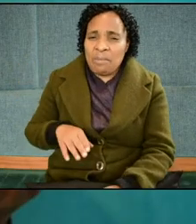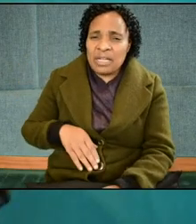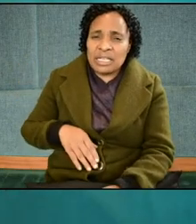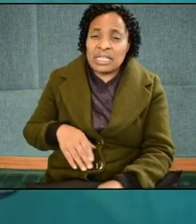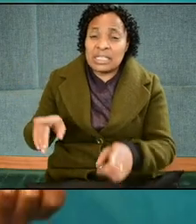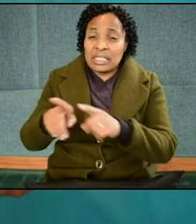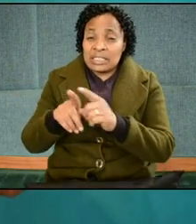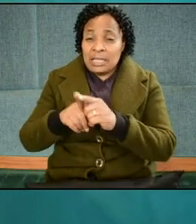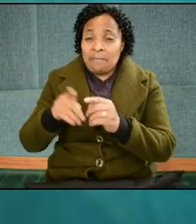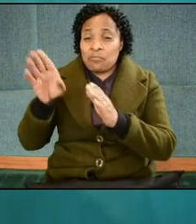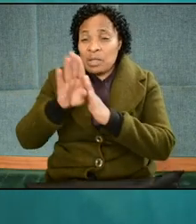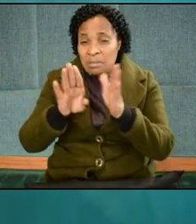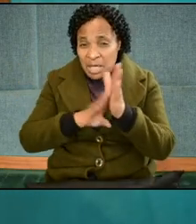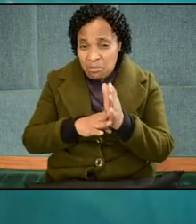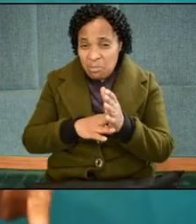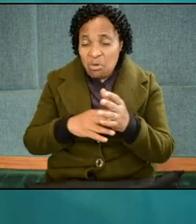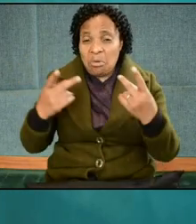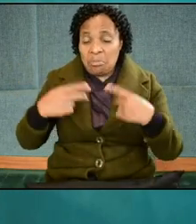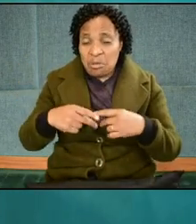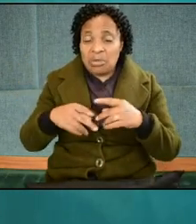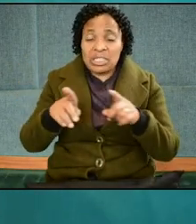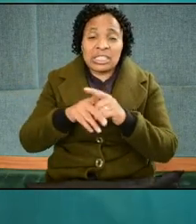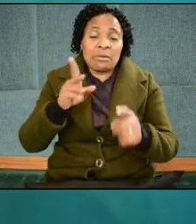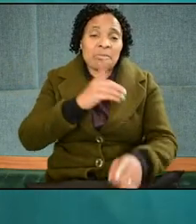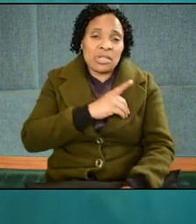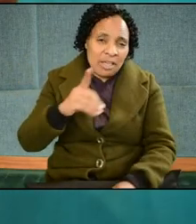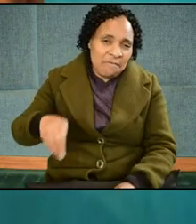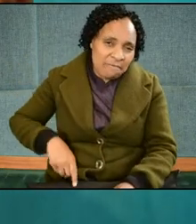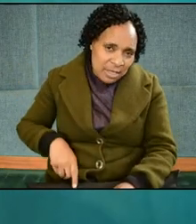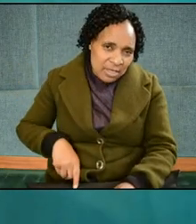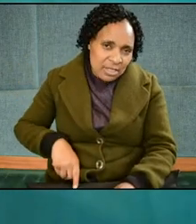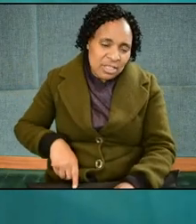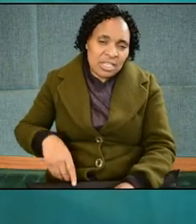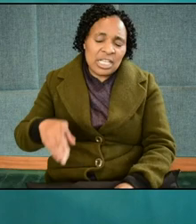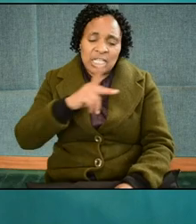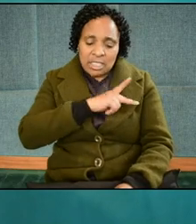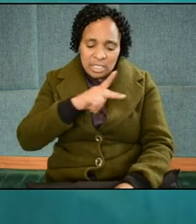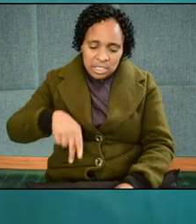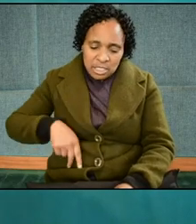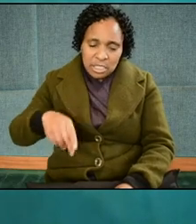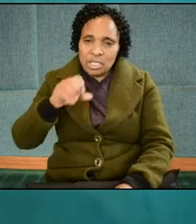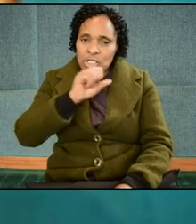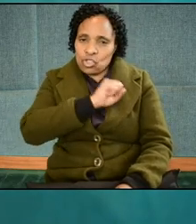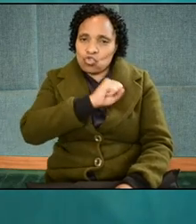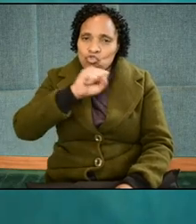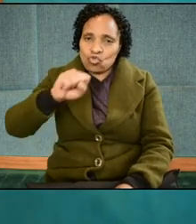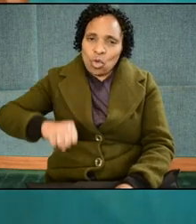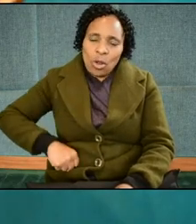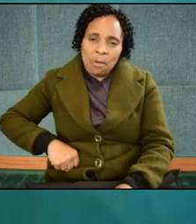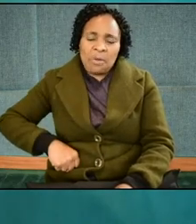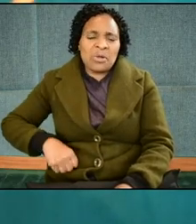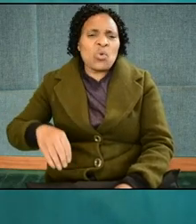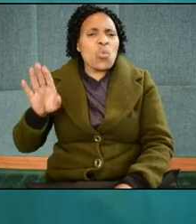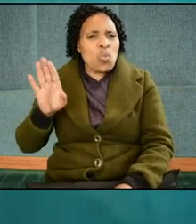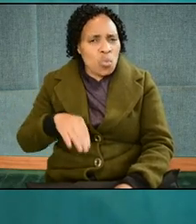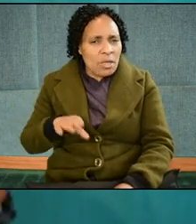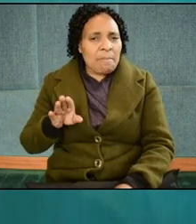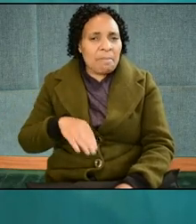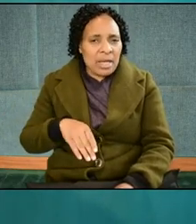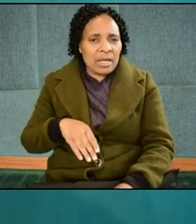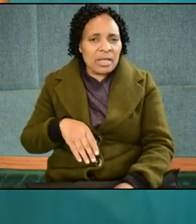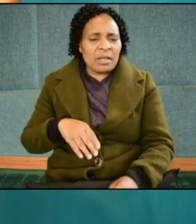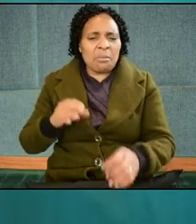even if you look at the Bible, look at people like David, look at King Solomon. Mm-hmm. You know, women have been